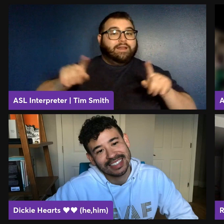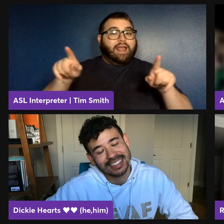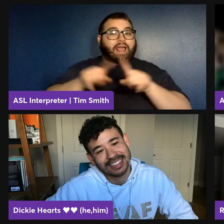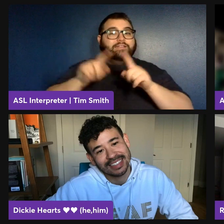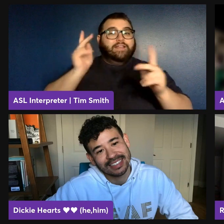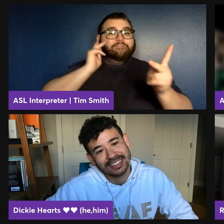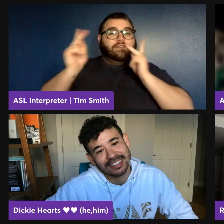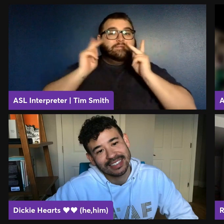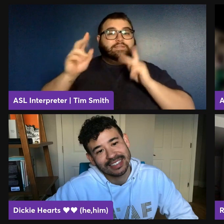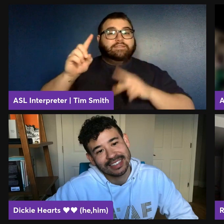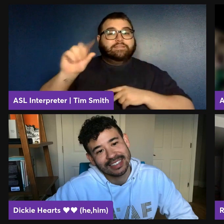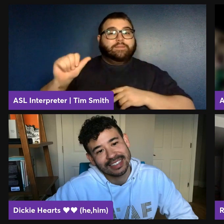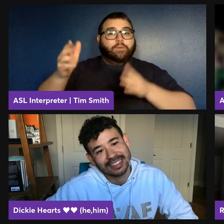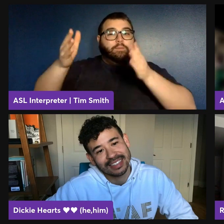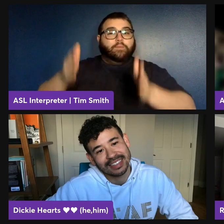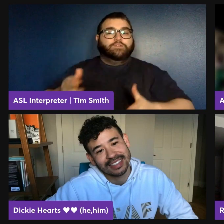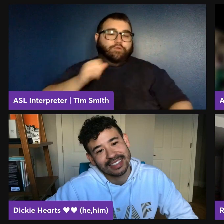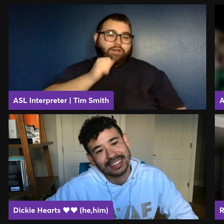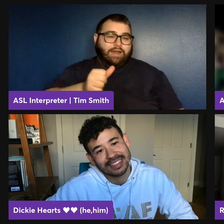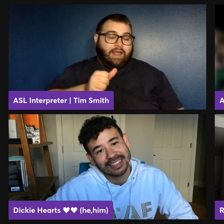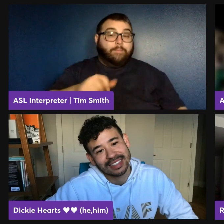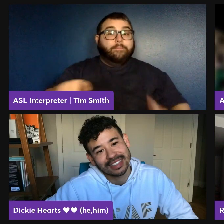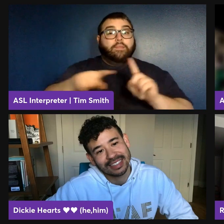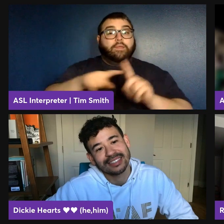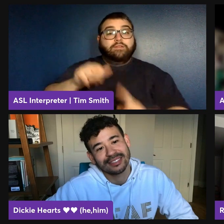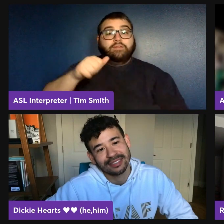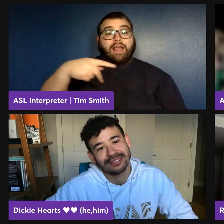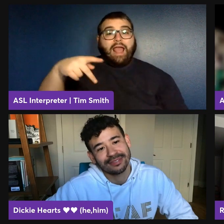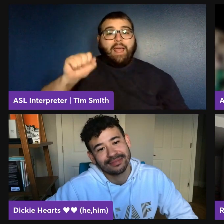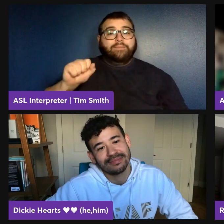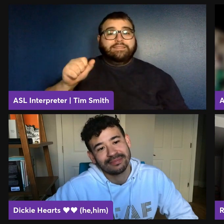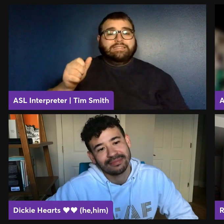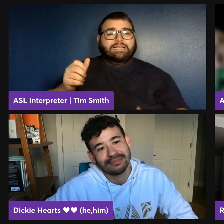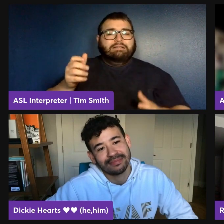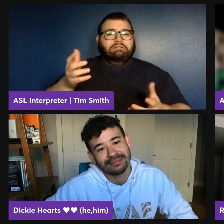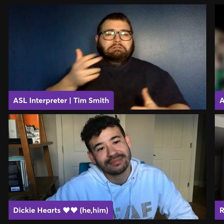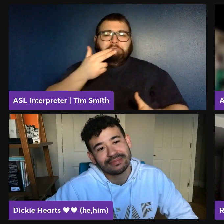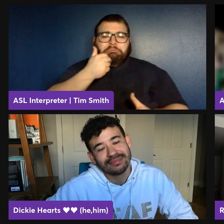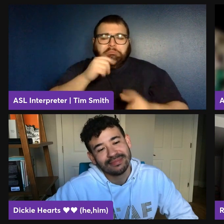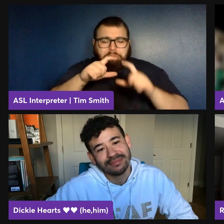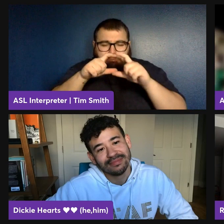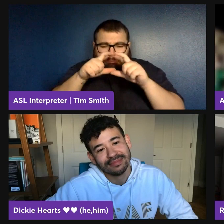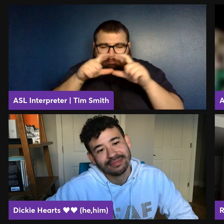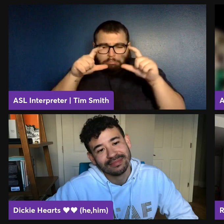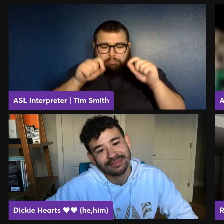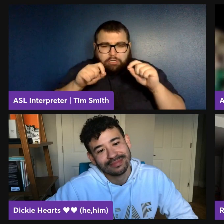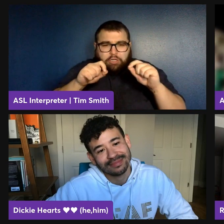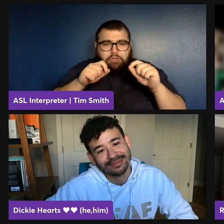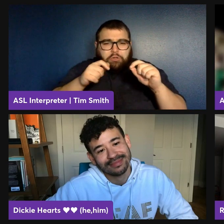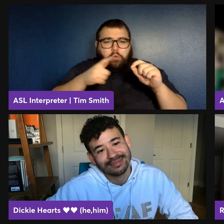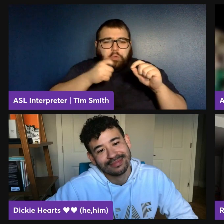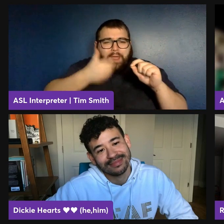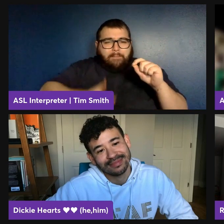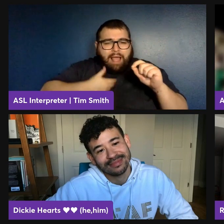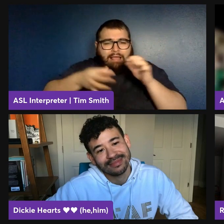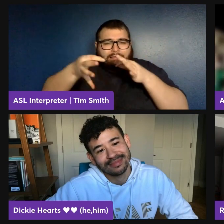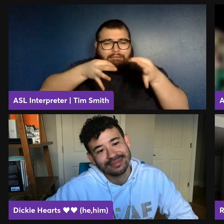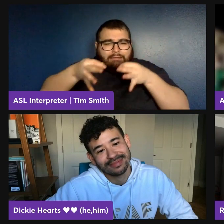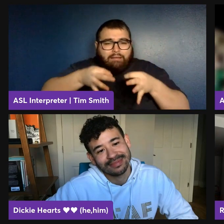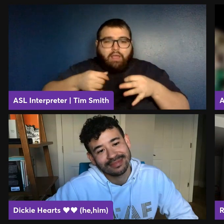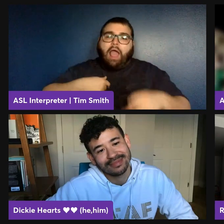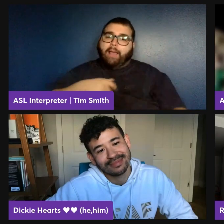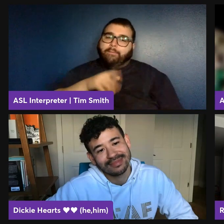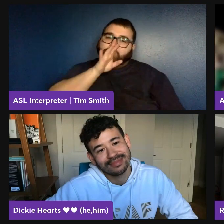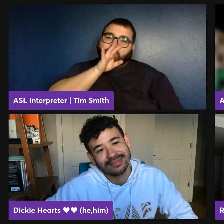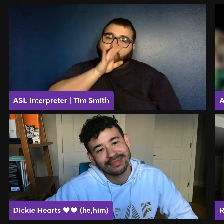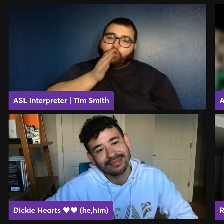disabled person or not. Also, those apps leave you such little room to say who you are, and I am actually a talker, so I just need my